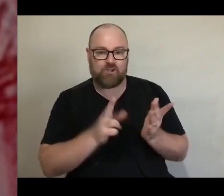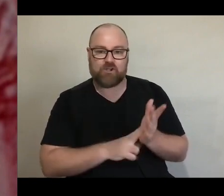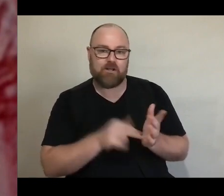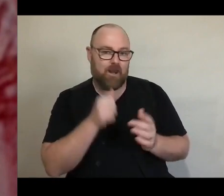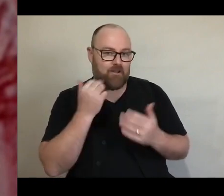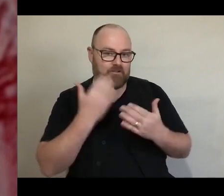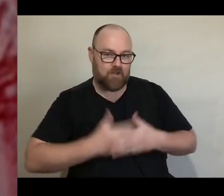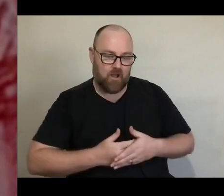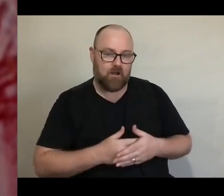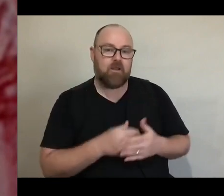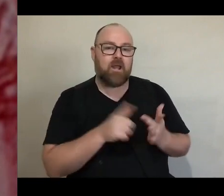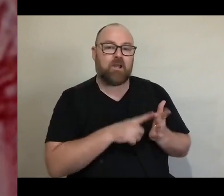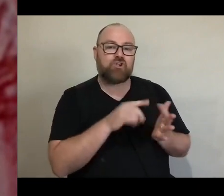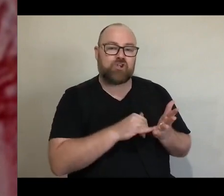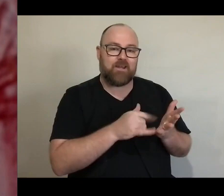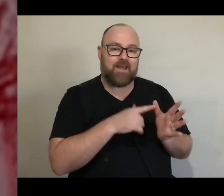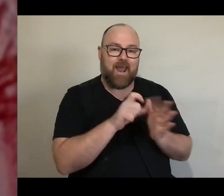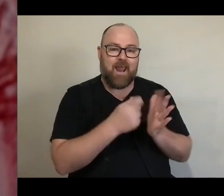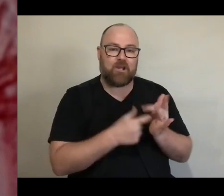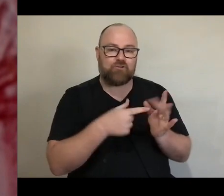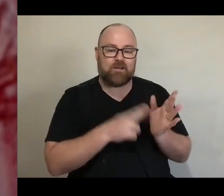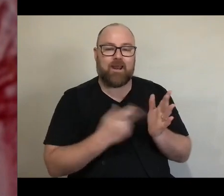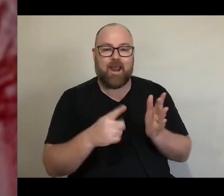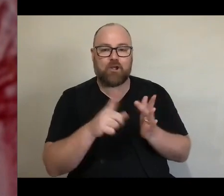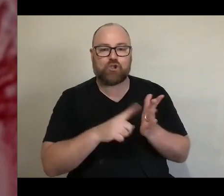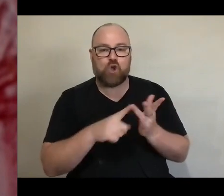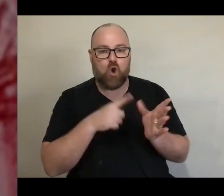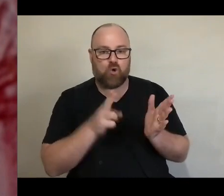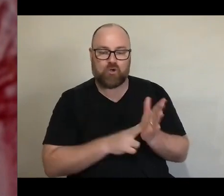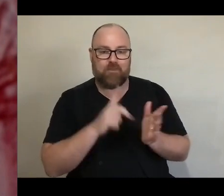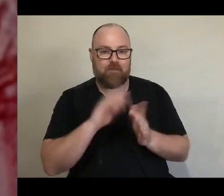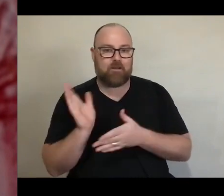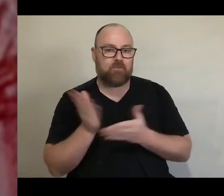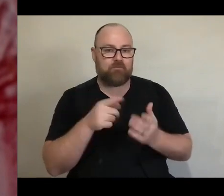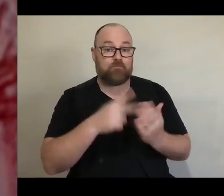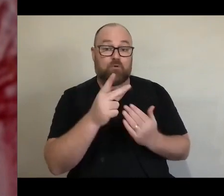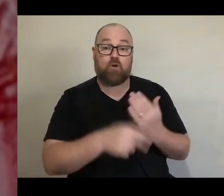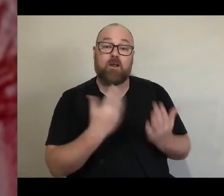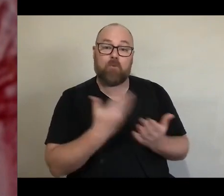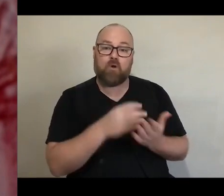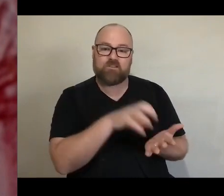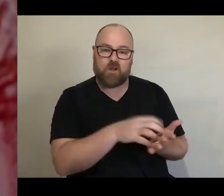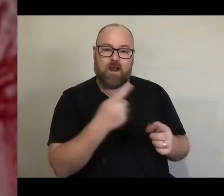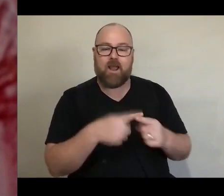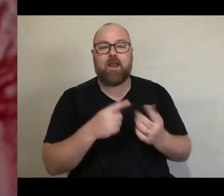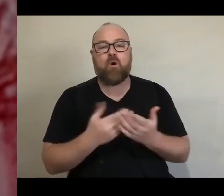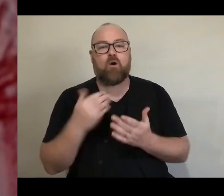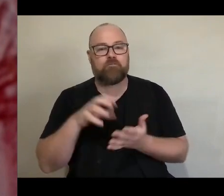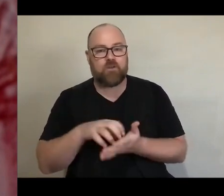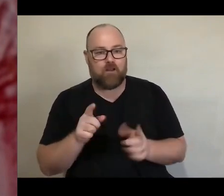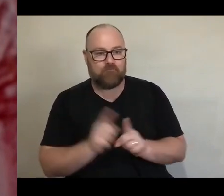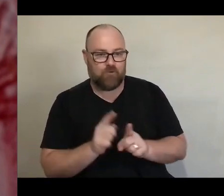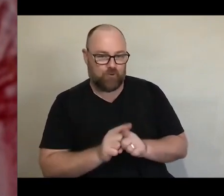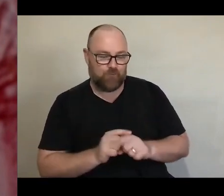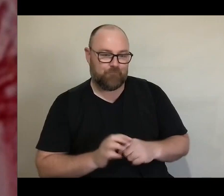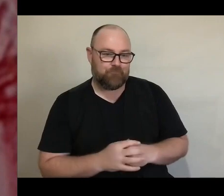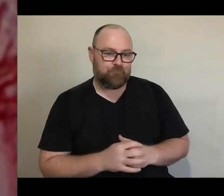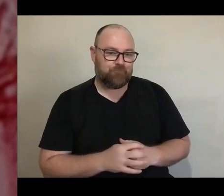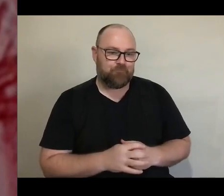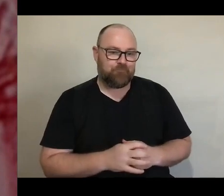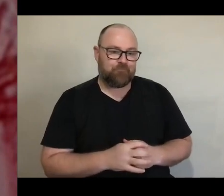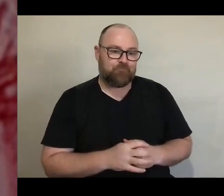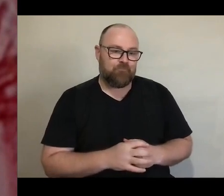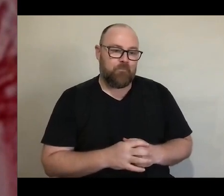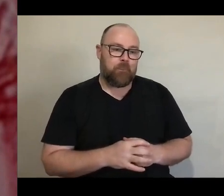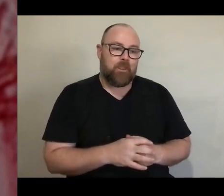Adrian Bogue, and Joe McCarthy have also been delivering the program on site and off site for you all. It's now time for